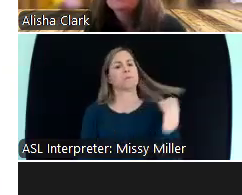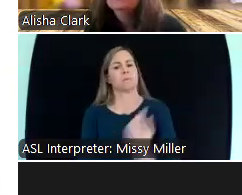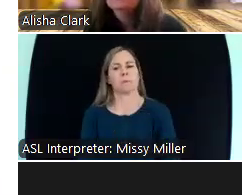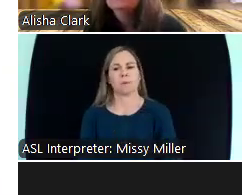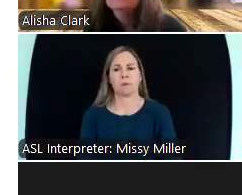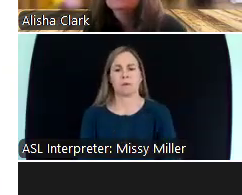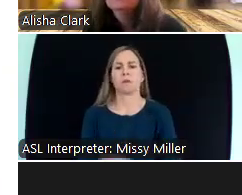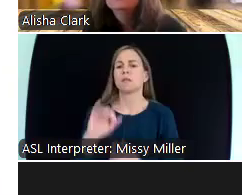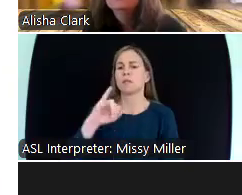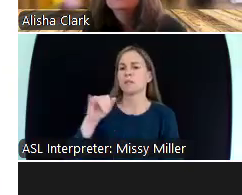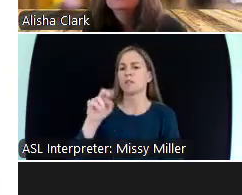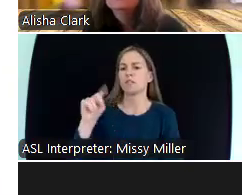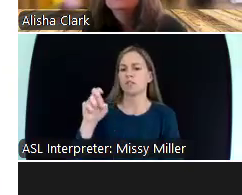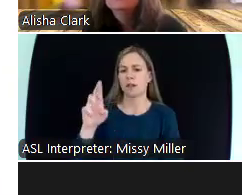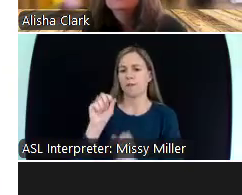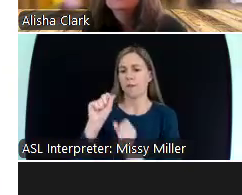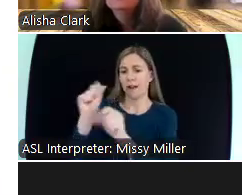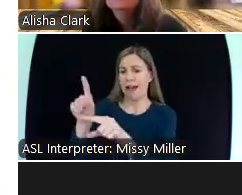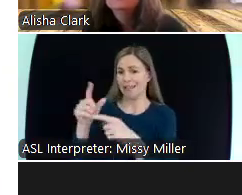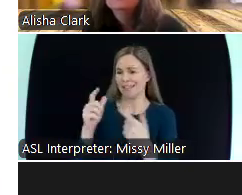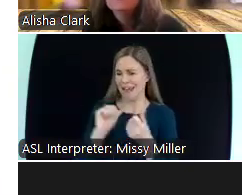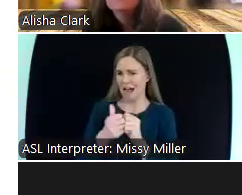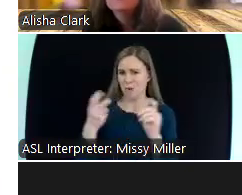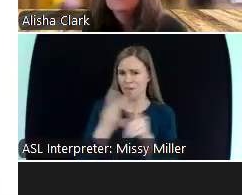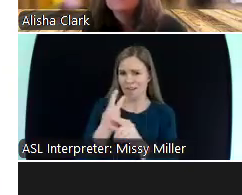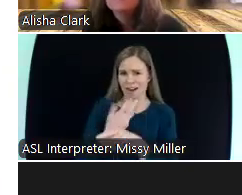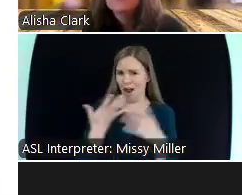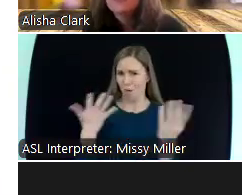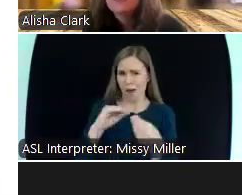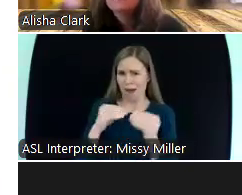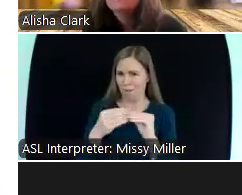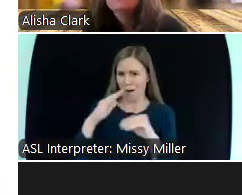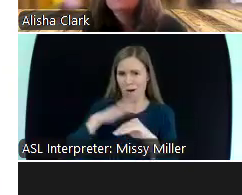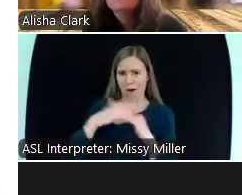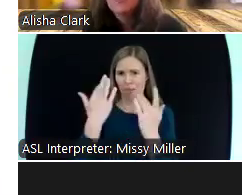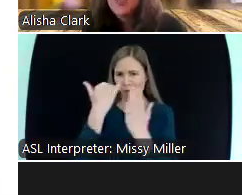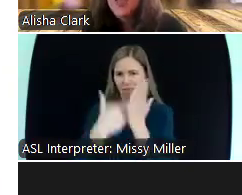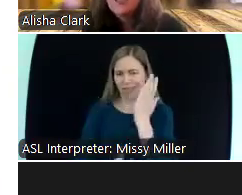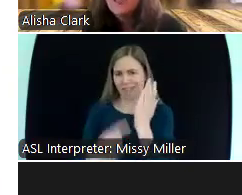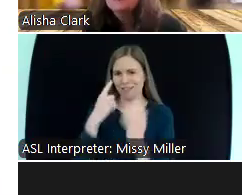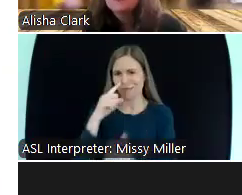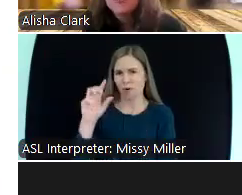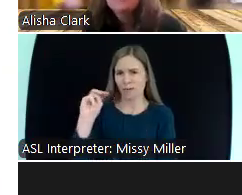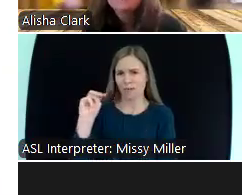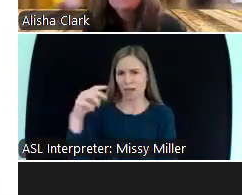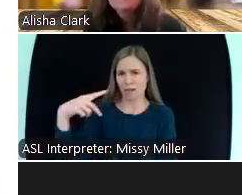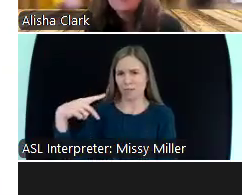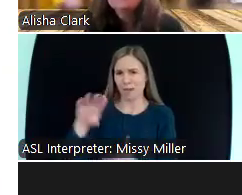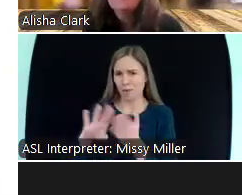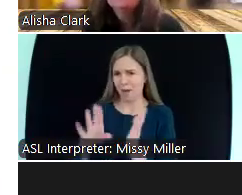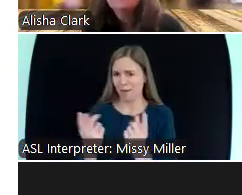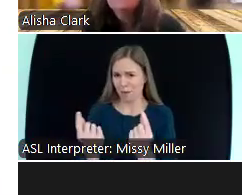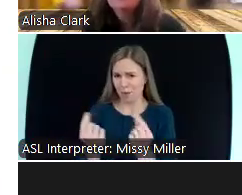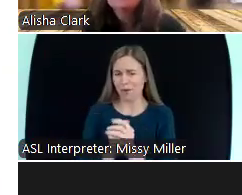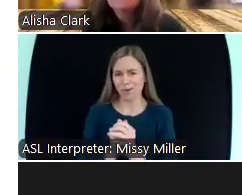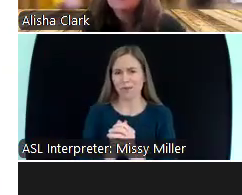Jennifer asked, how do we find out what number we are on the wait list for the Michelle P waiver? I'm actually at the end of my